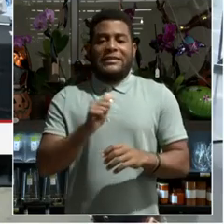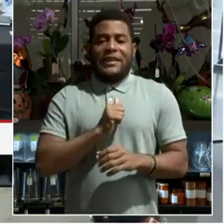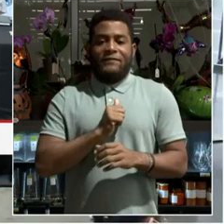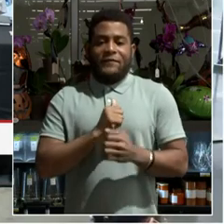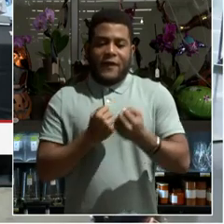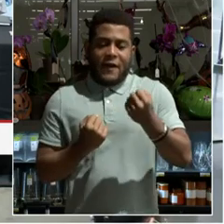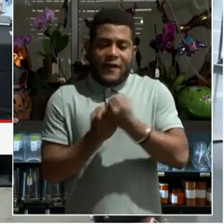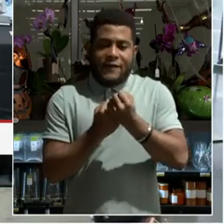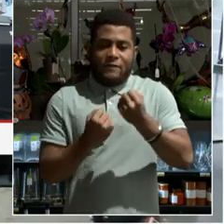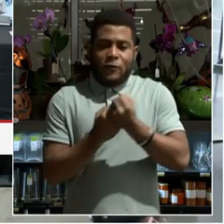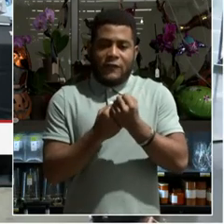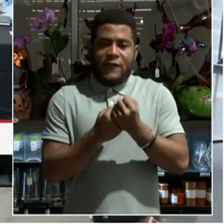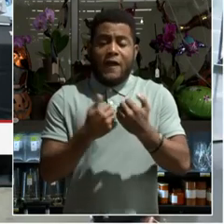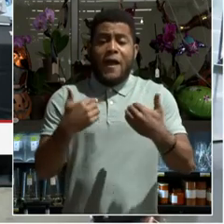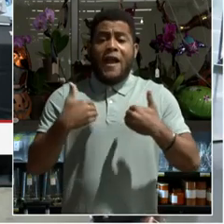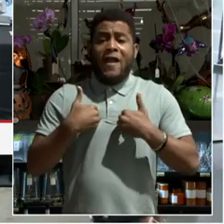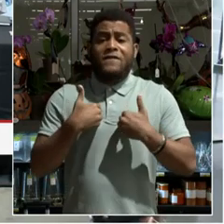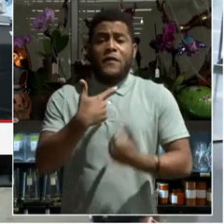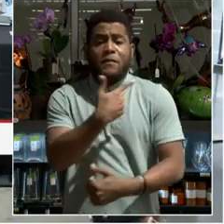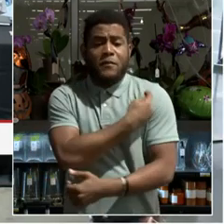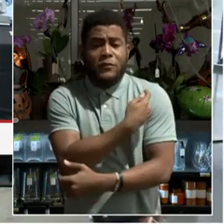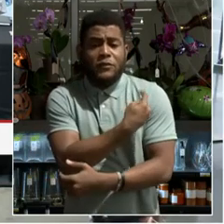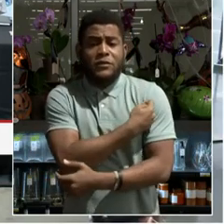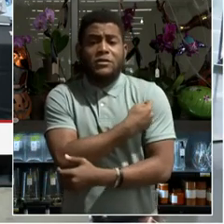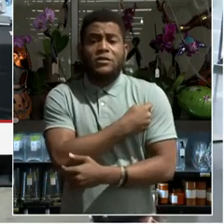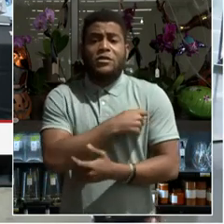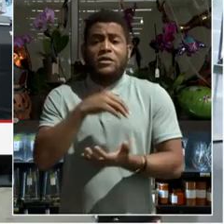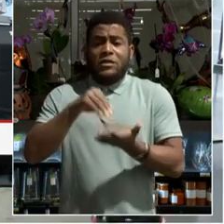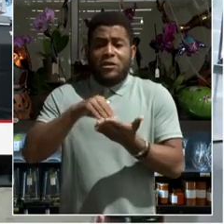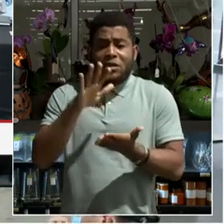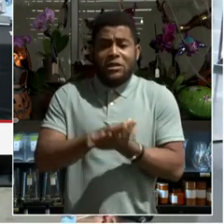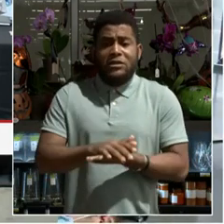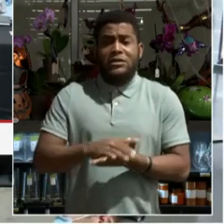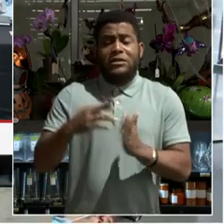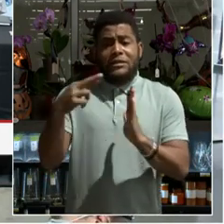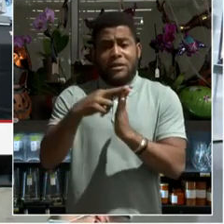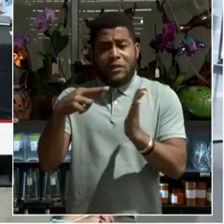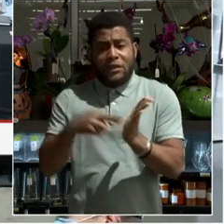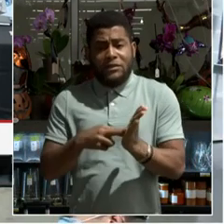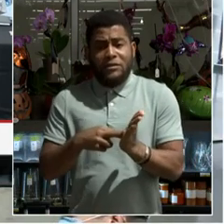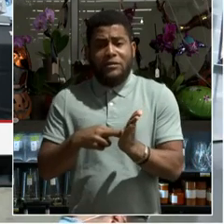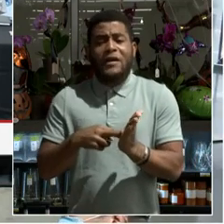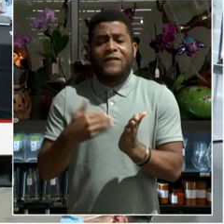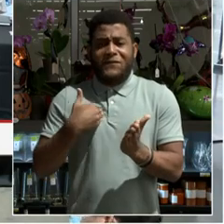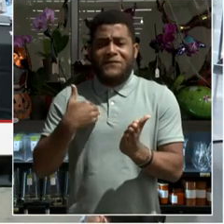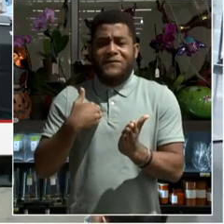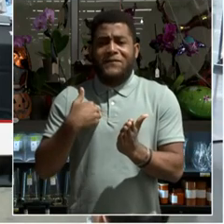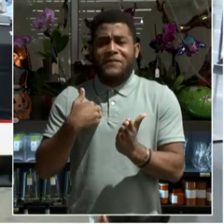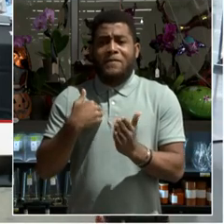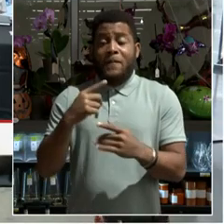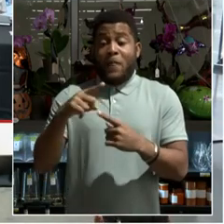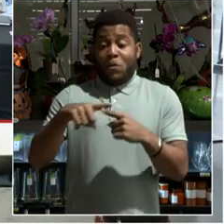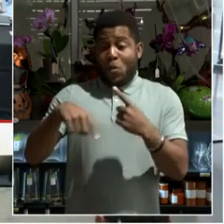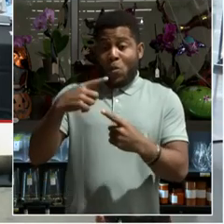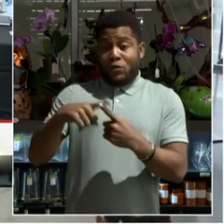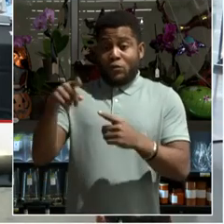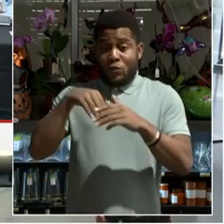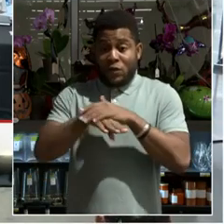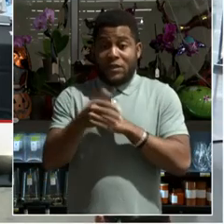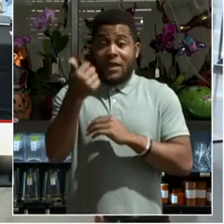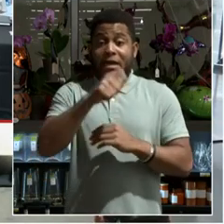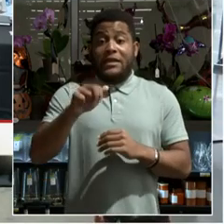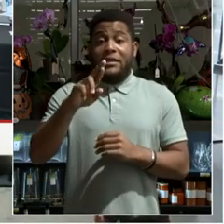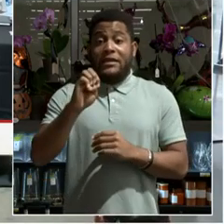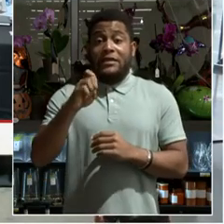have immunization records, we have immunization registries, but what happens here today when you walk into a pharmacy is the